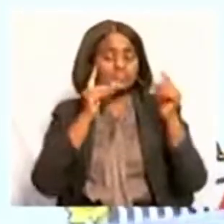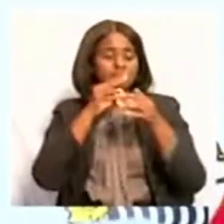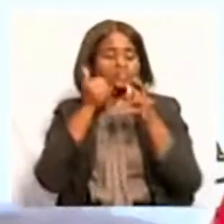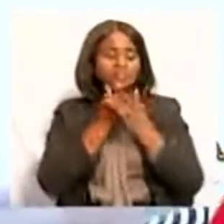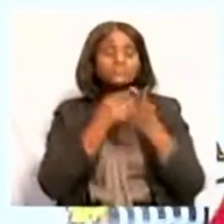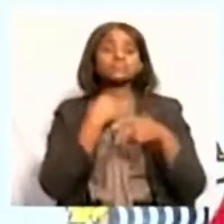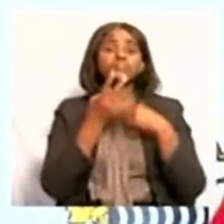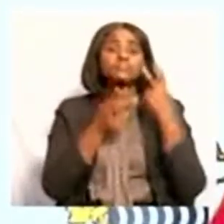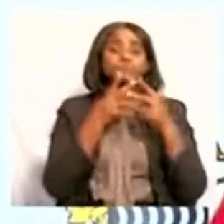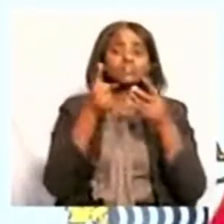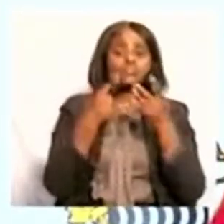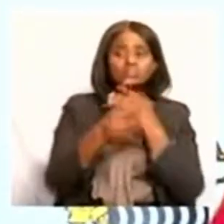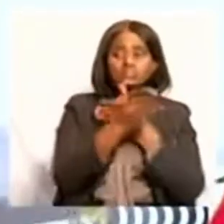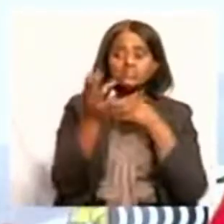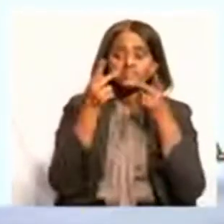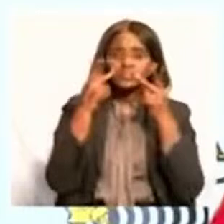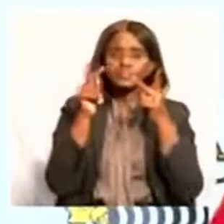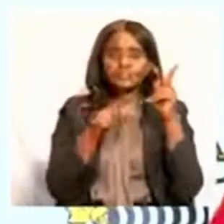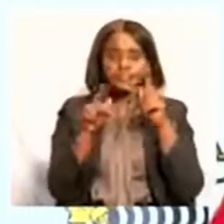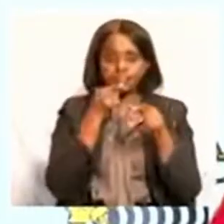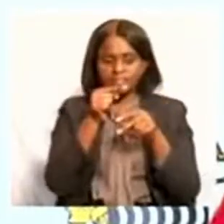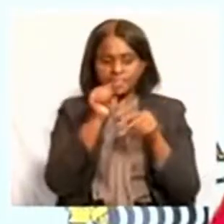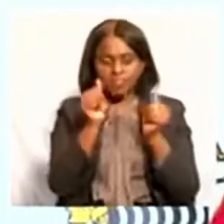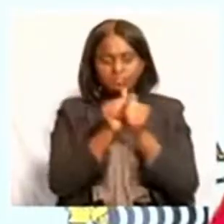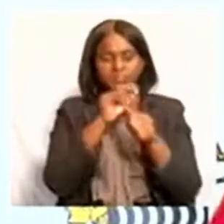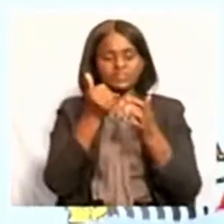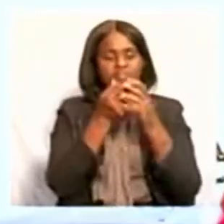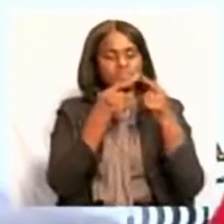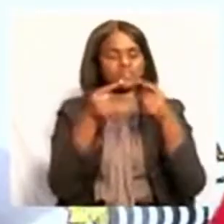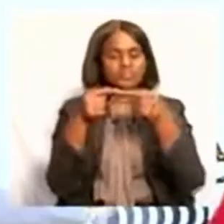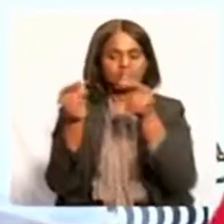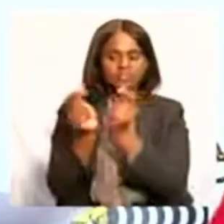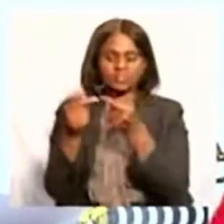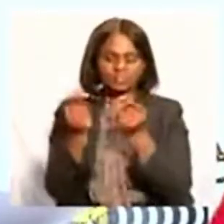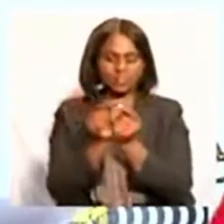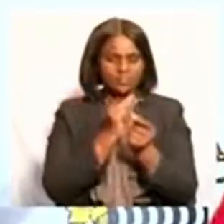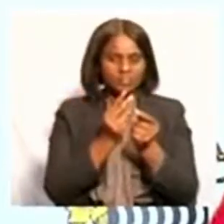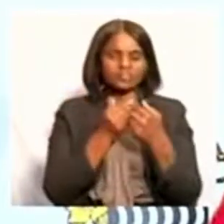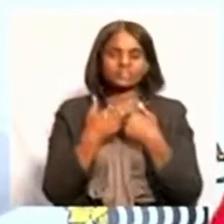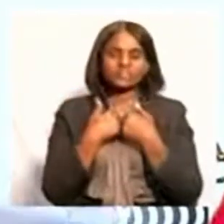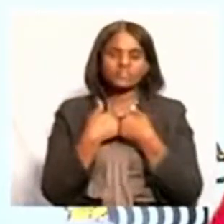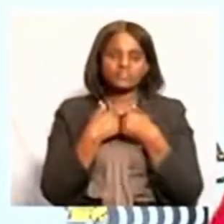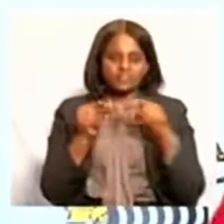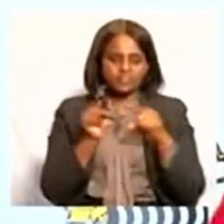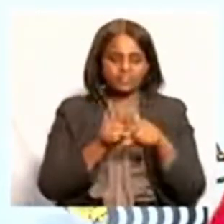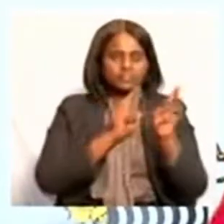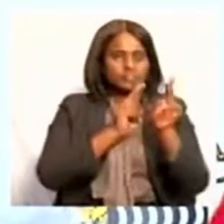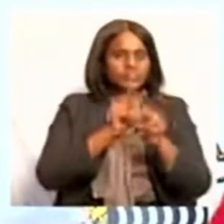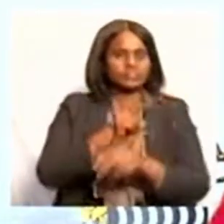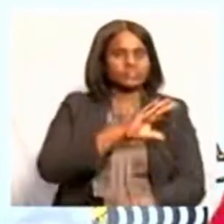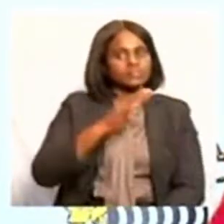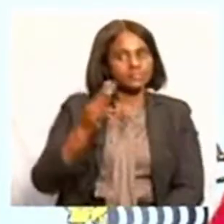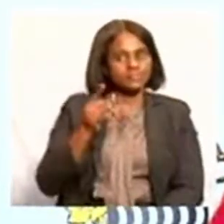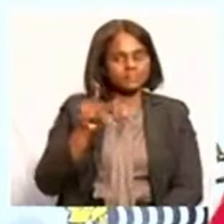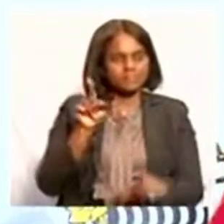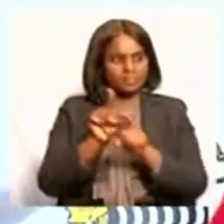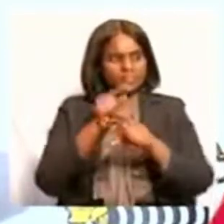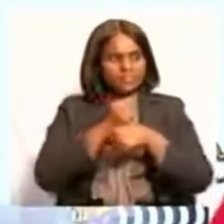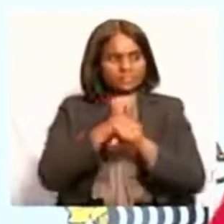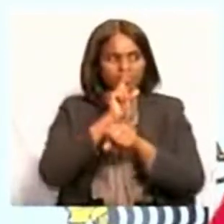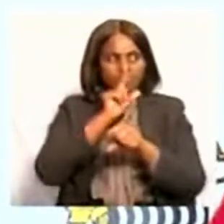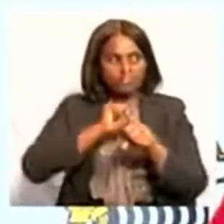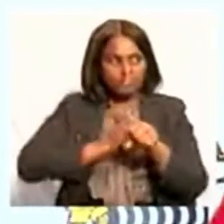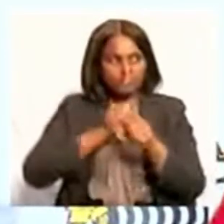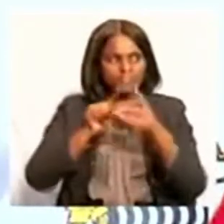and what the public are saying and the stakeholders. So we've also responded by ensuring that we